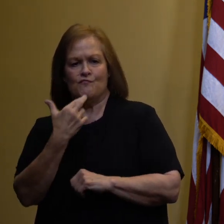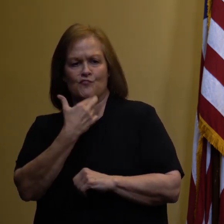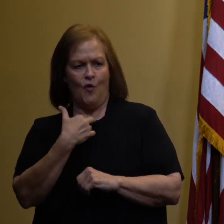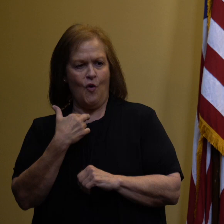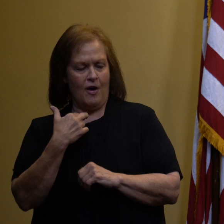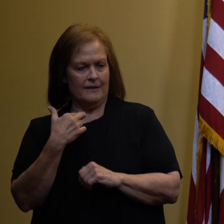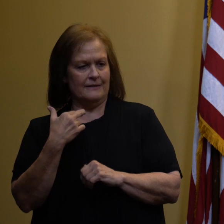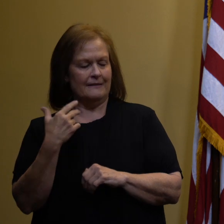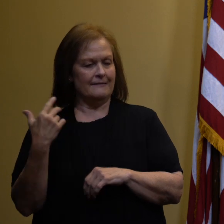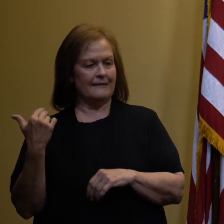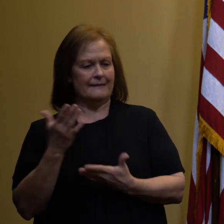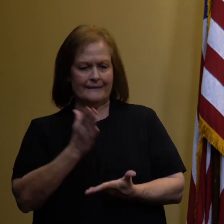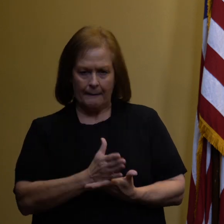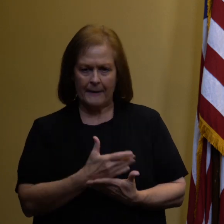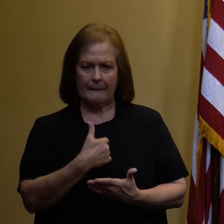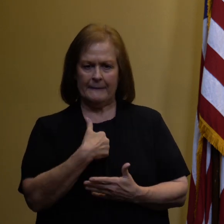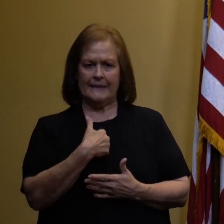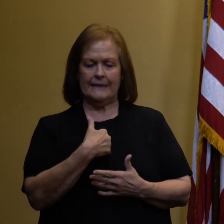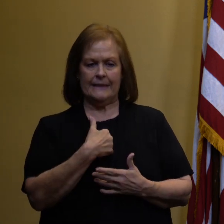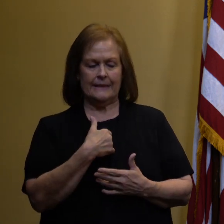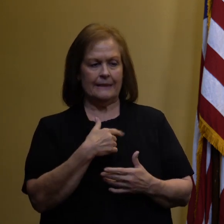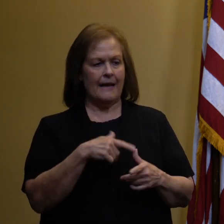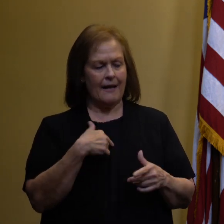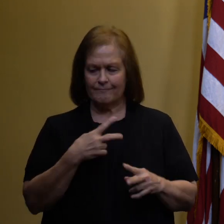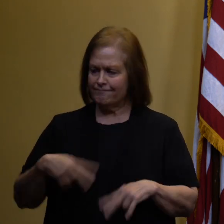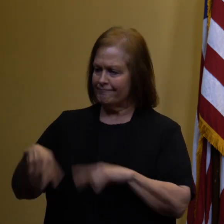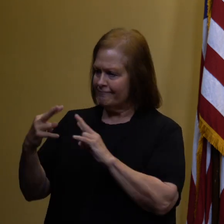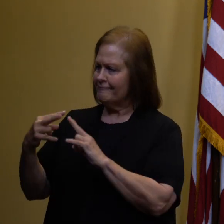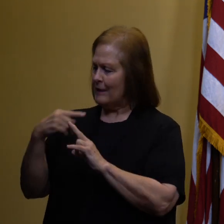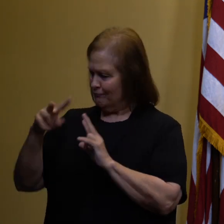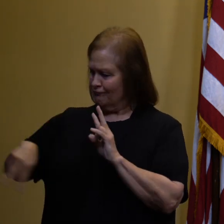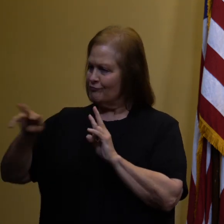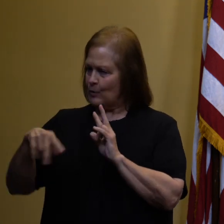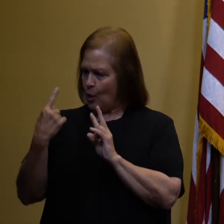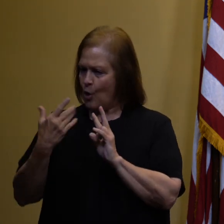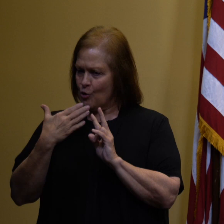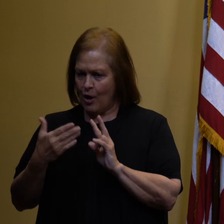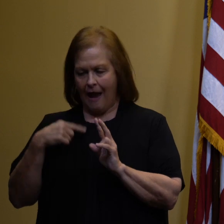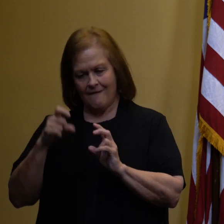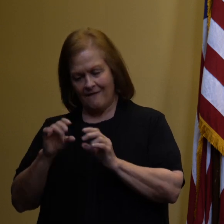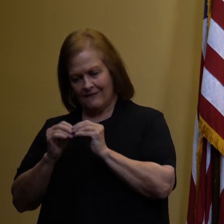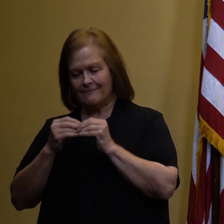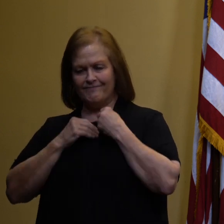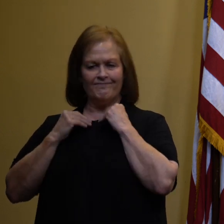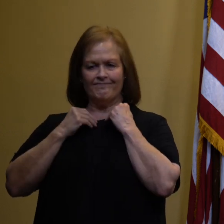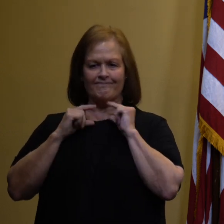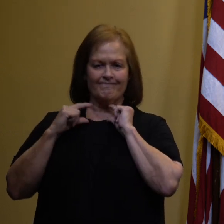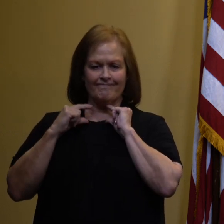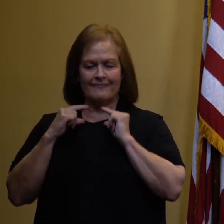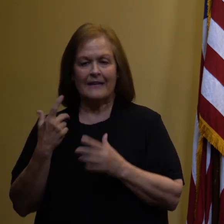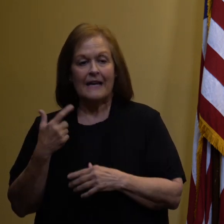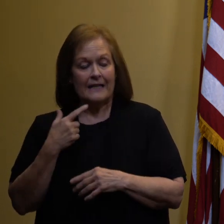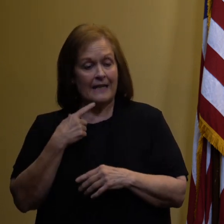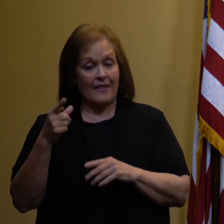They stopped TD. Of course, I looked at him, told him they all looked good, and I had to fix his boutonniere. And so her